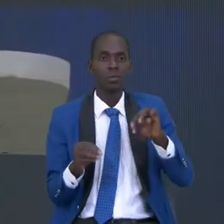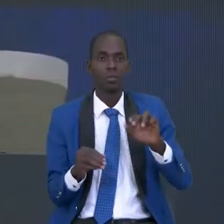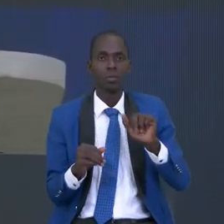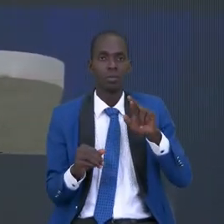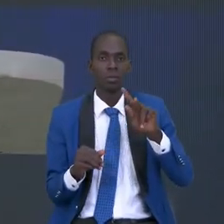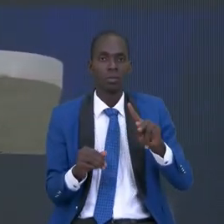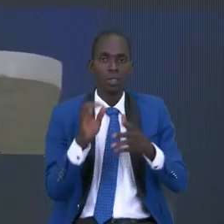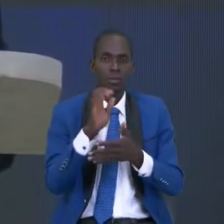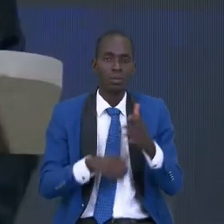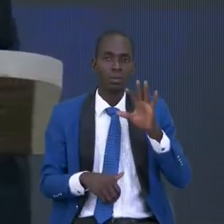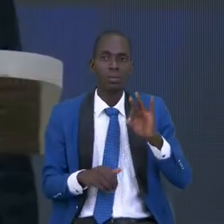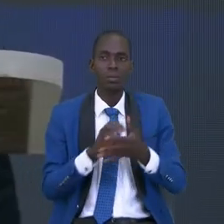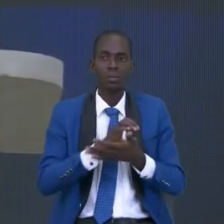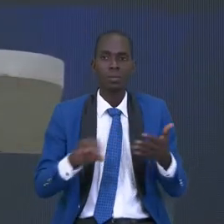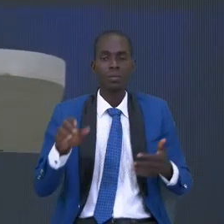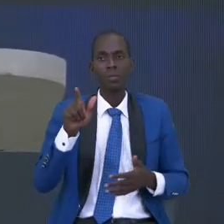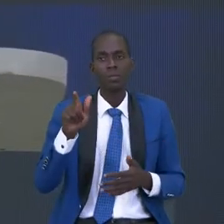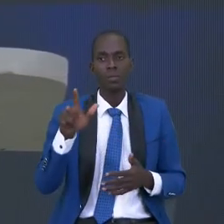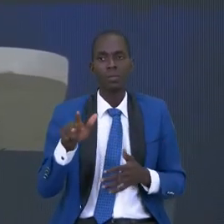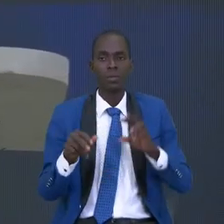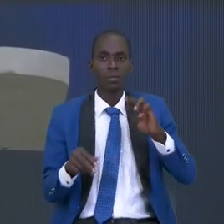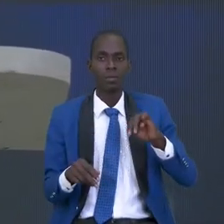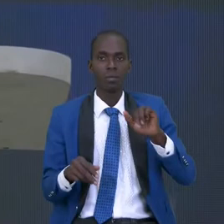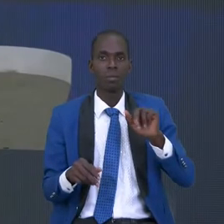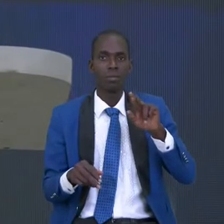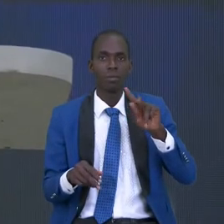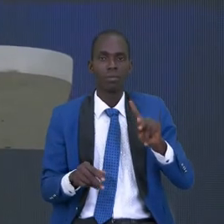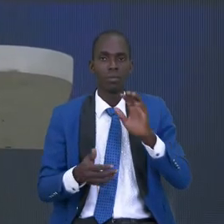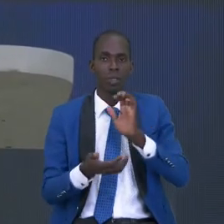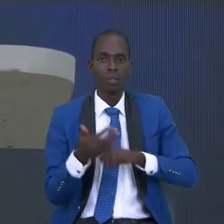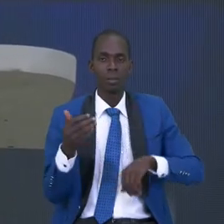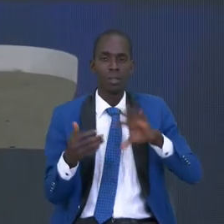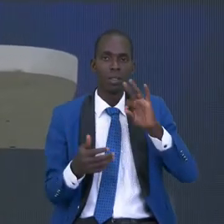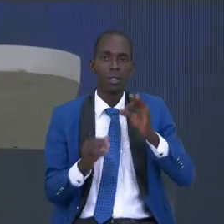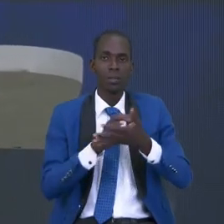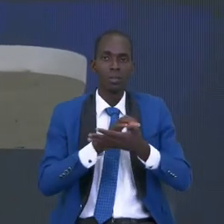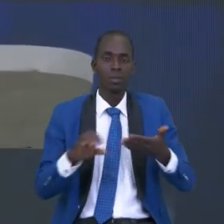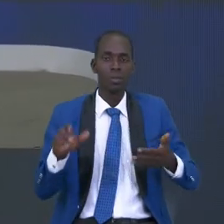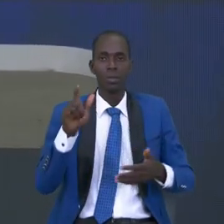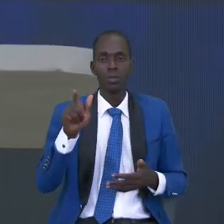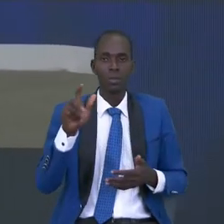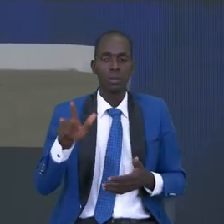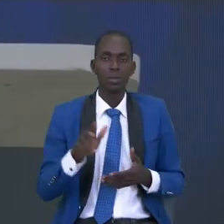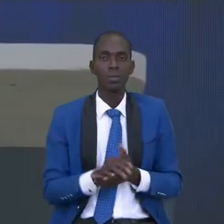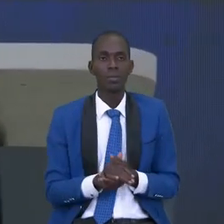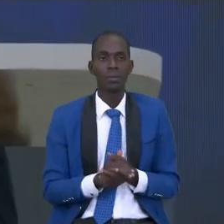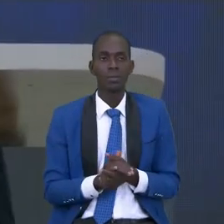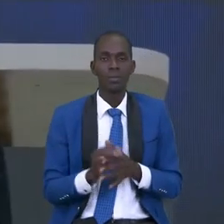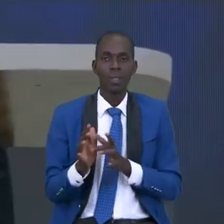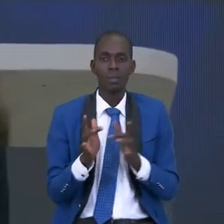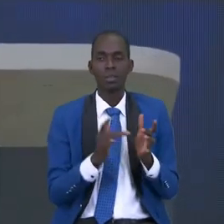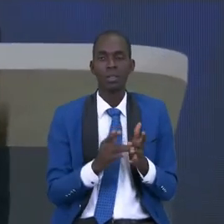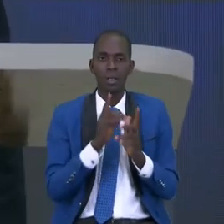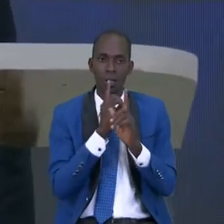9, from verse 23. Mark chapter 9, verse 23.